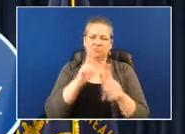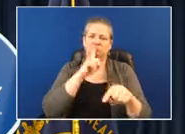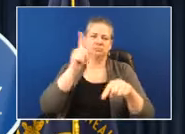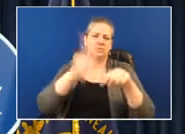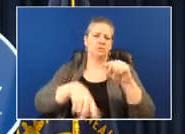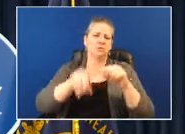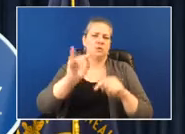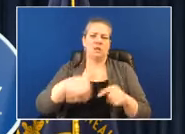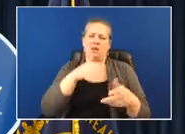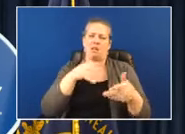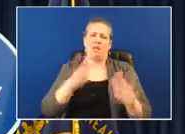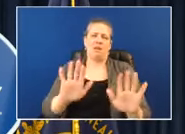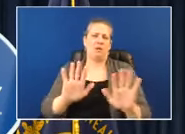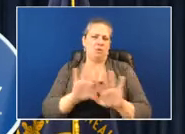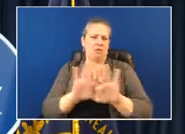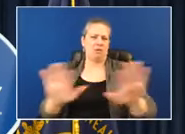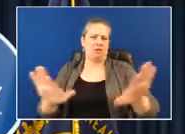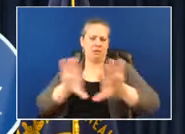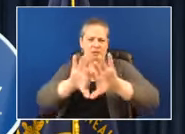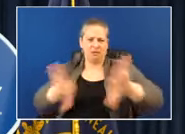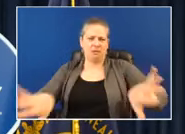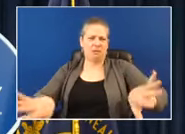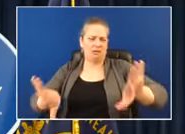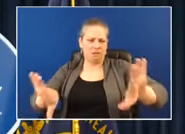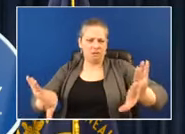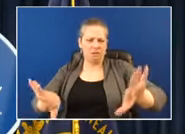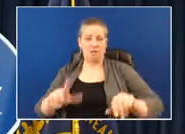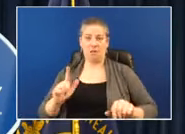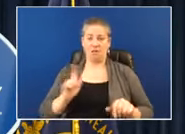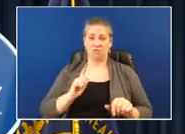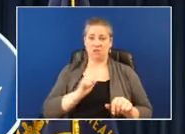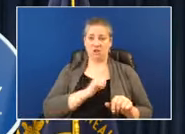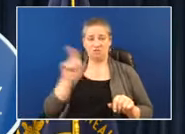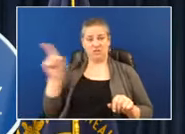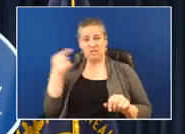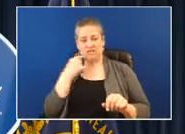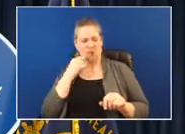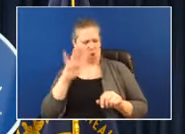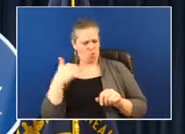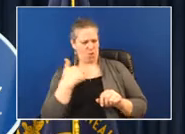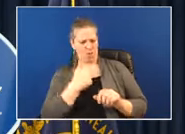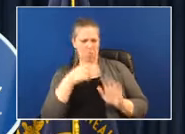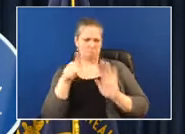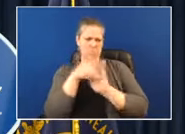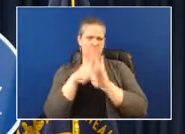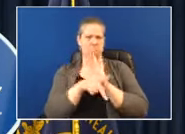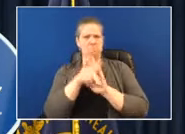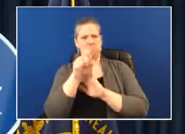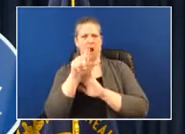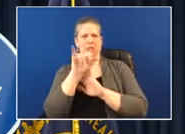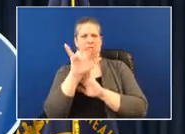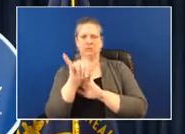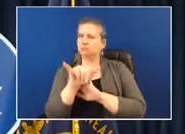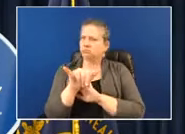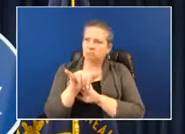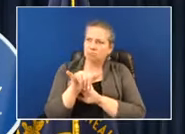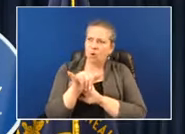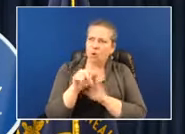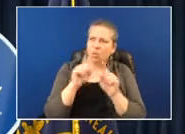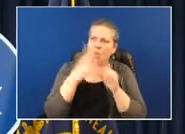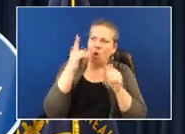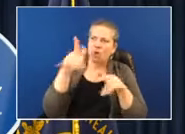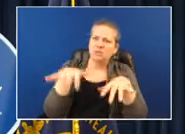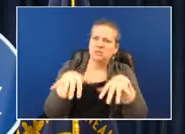happen. Now, the legislature will claim that they are a policy branch. Okay, but why are they trying to take over operations of